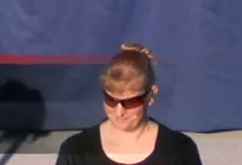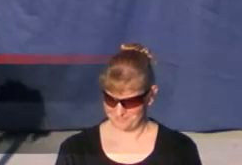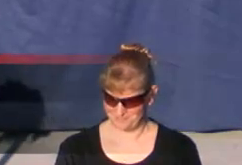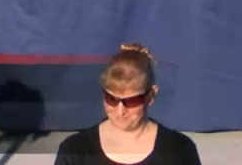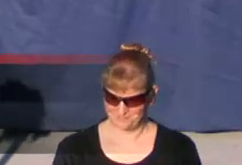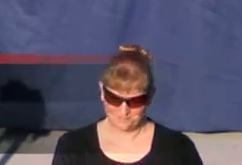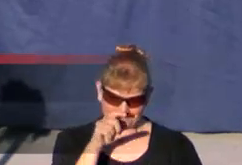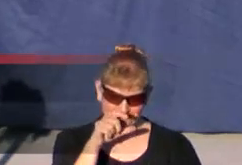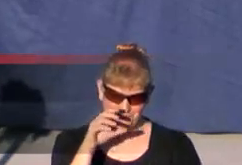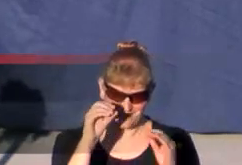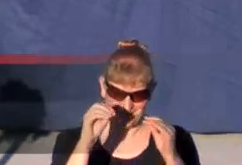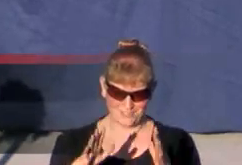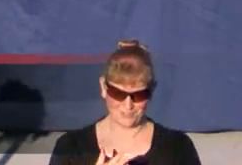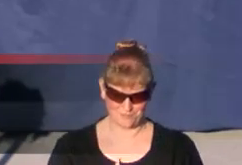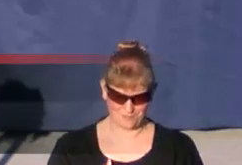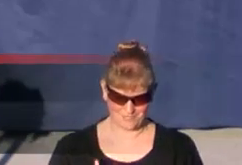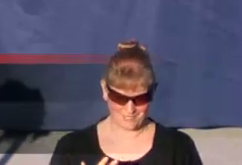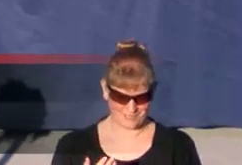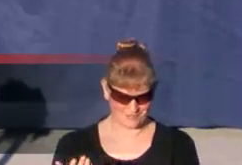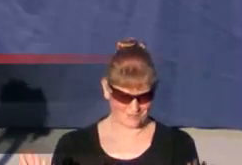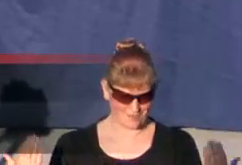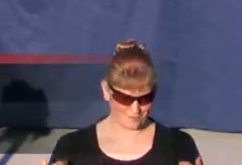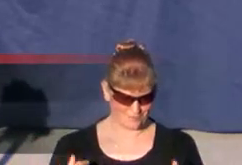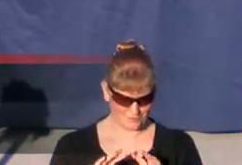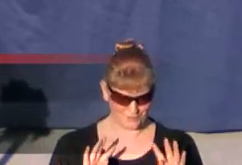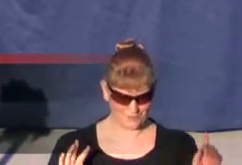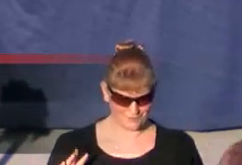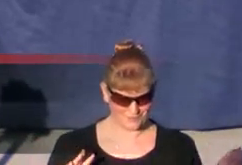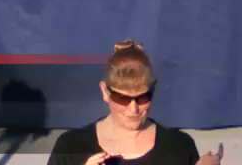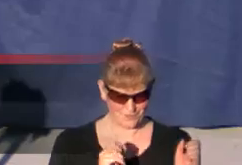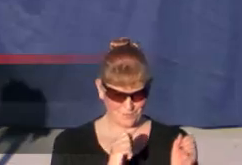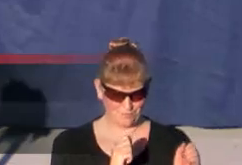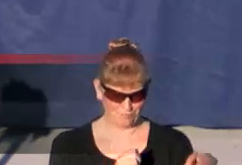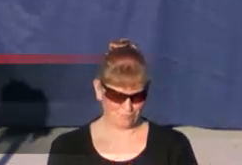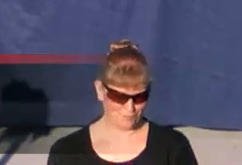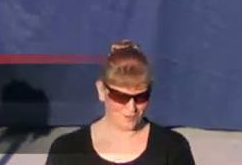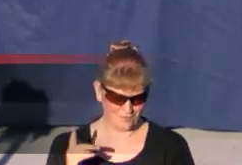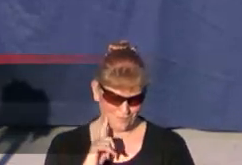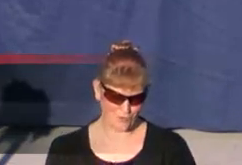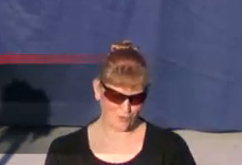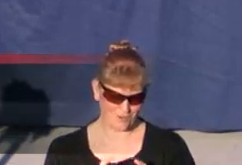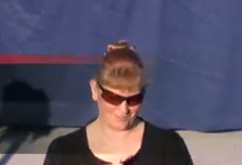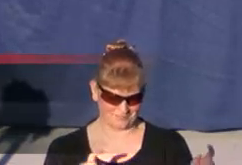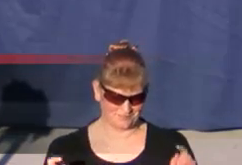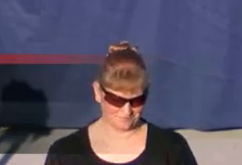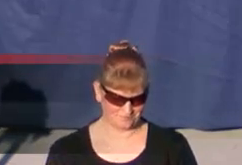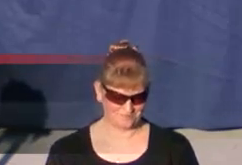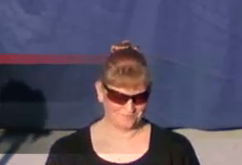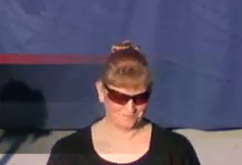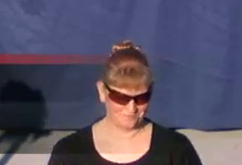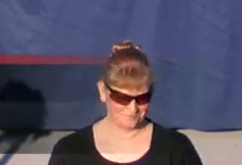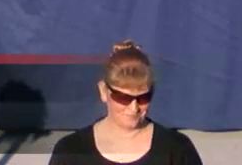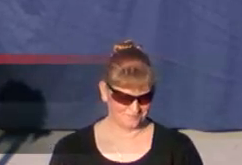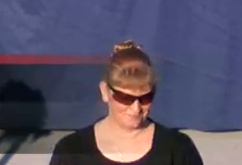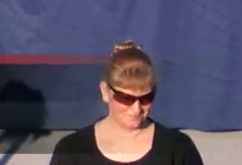Chiawana teachers, please come to the side of the stage to prepare for the presentation of graduates.